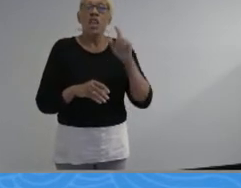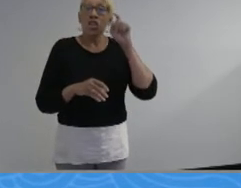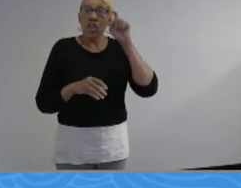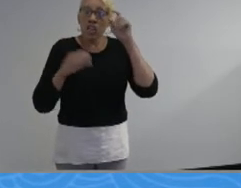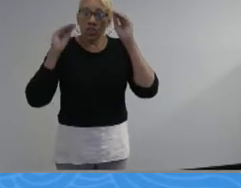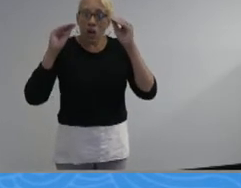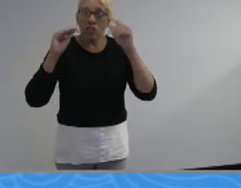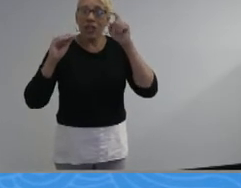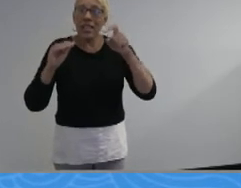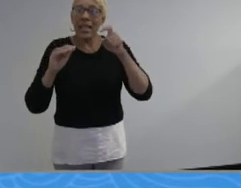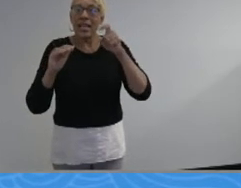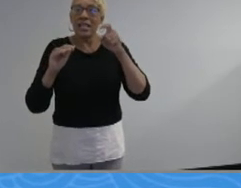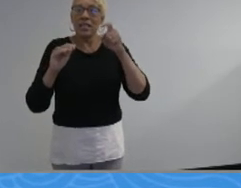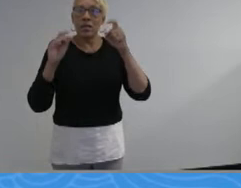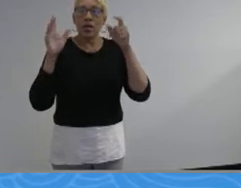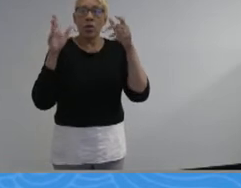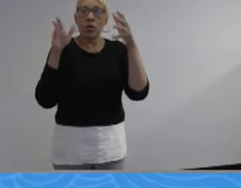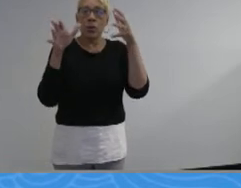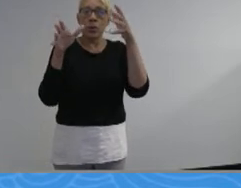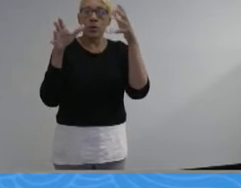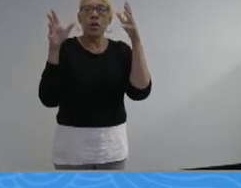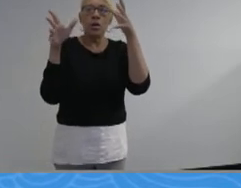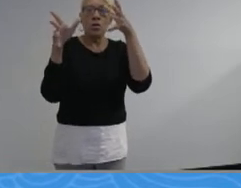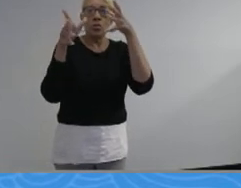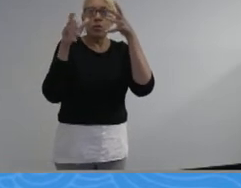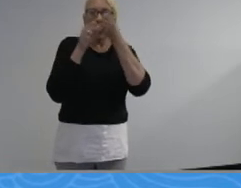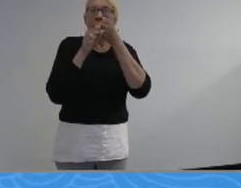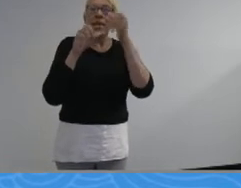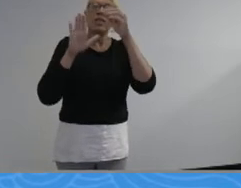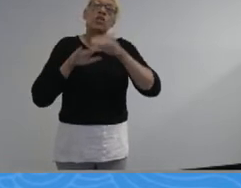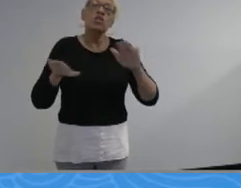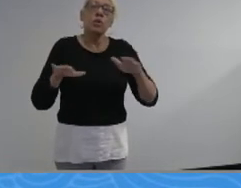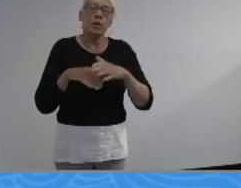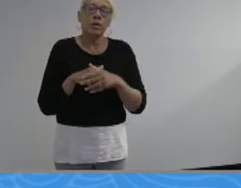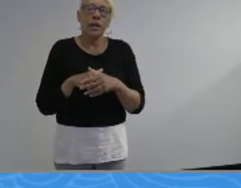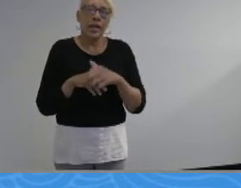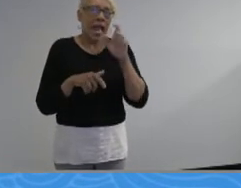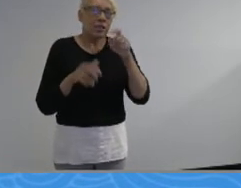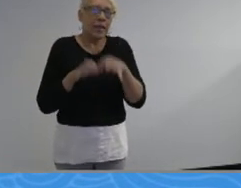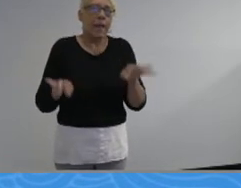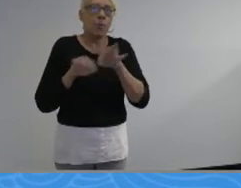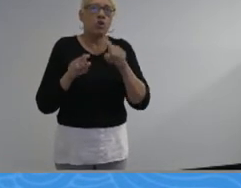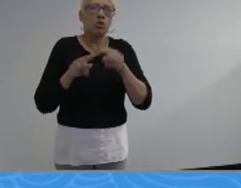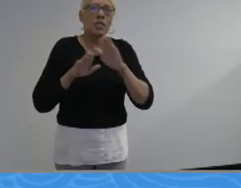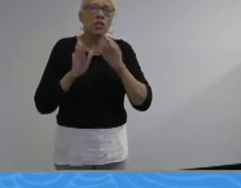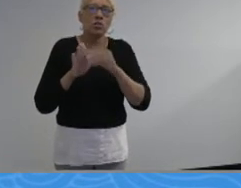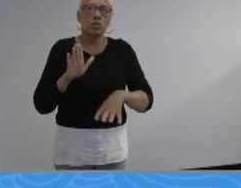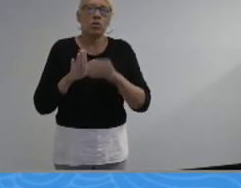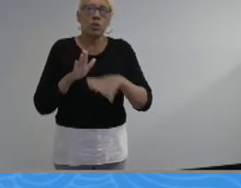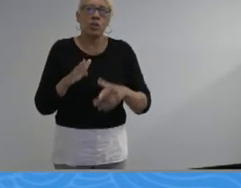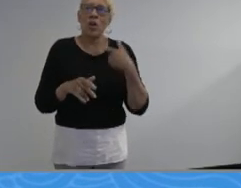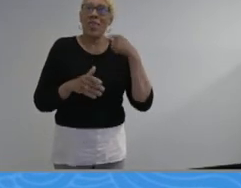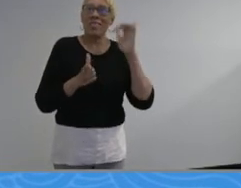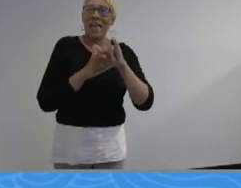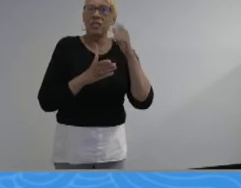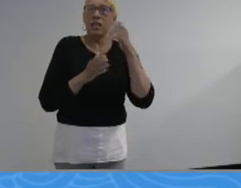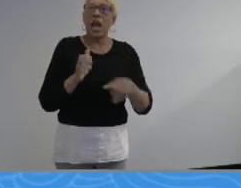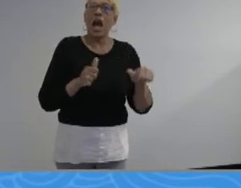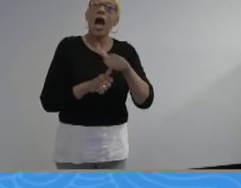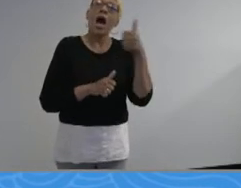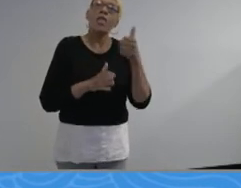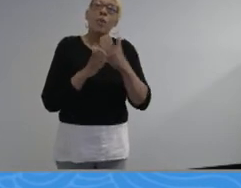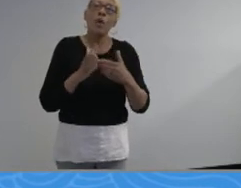kid. The instruction needs to be relevant and important to the kid. And so that's the other part, I believe, that